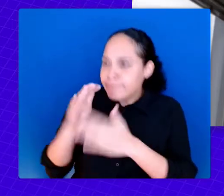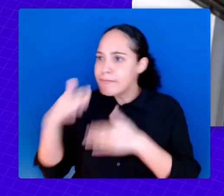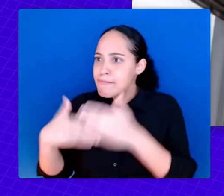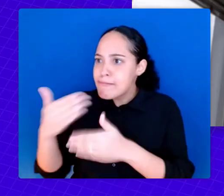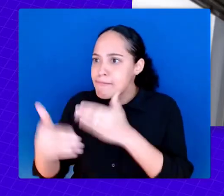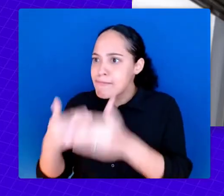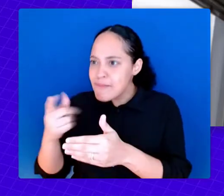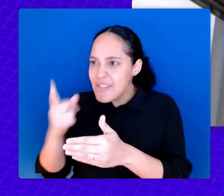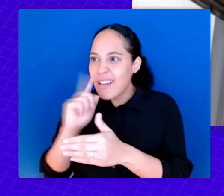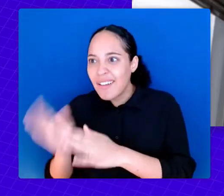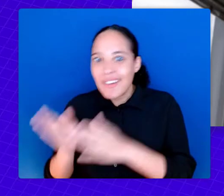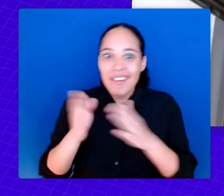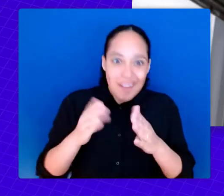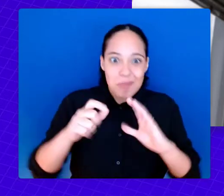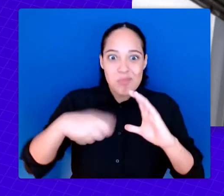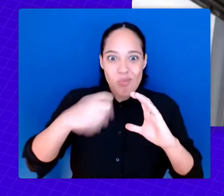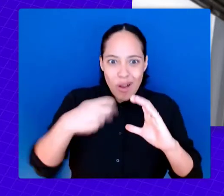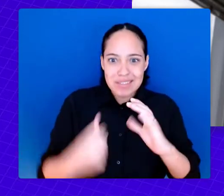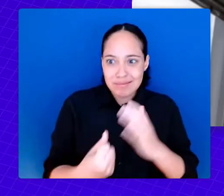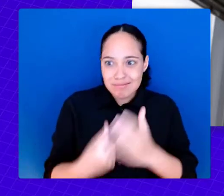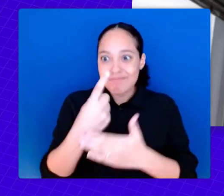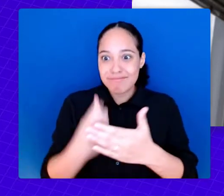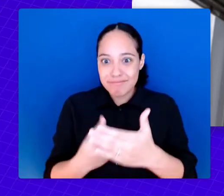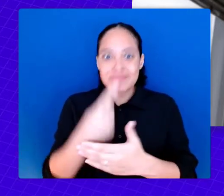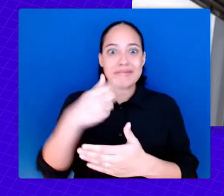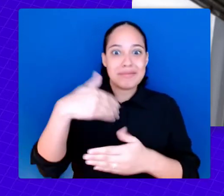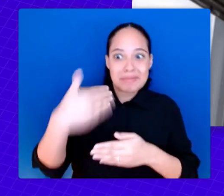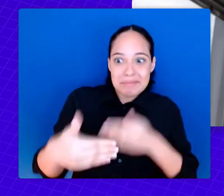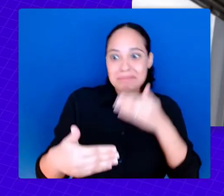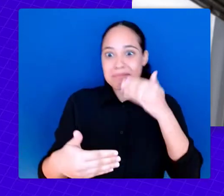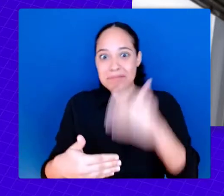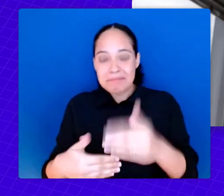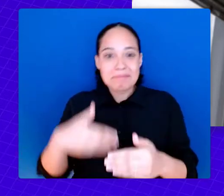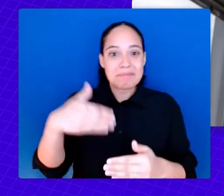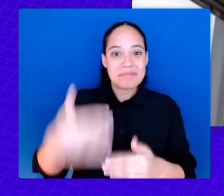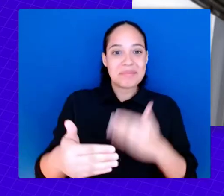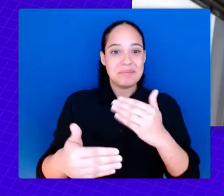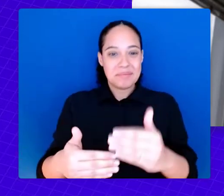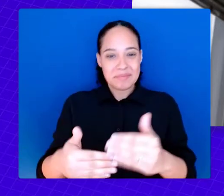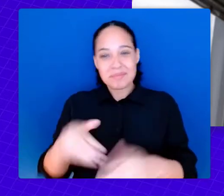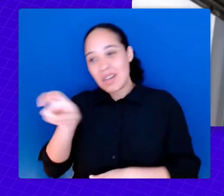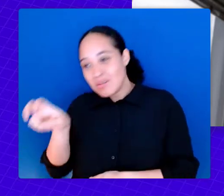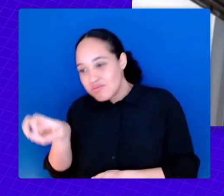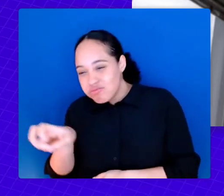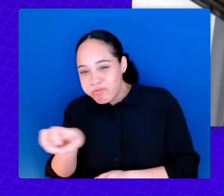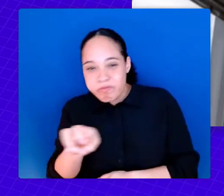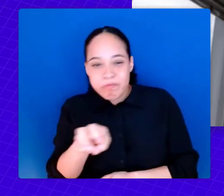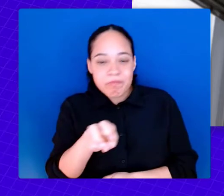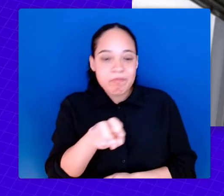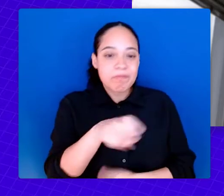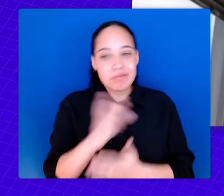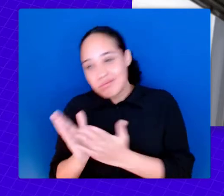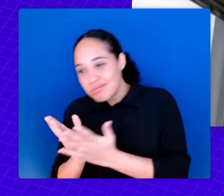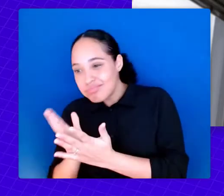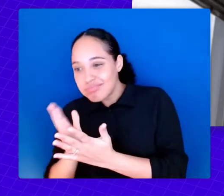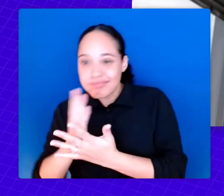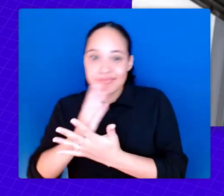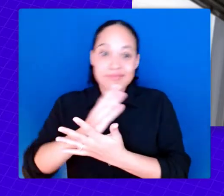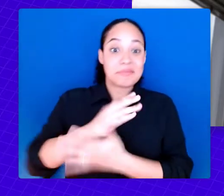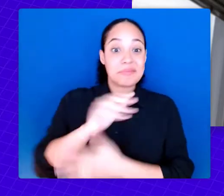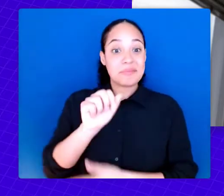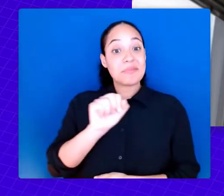resource centers to make them a part of mainstream, and then try to get them to help in projects. So that is